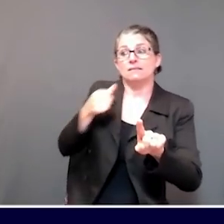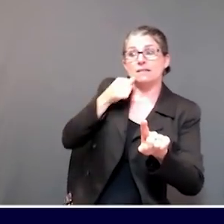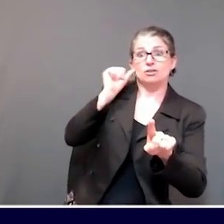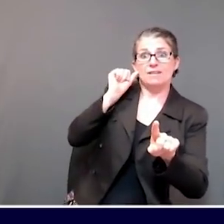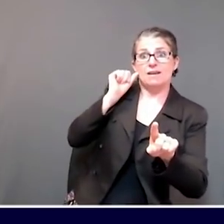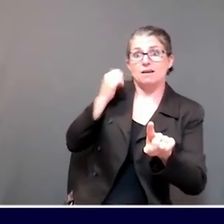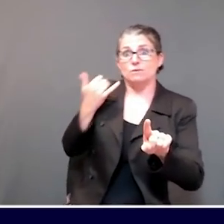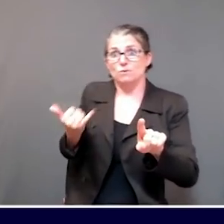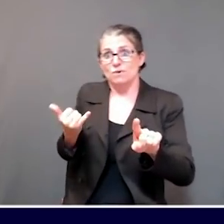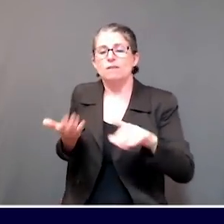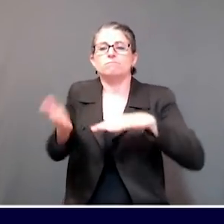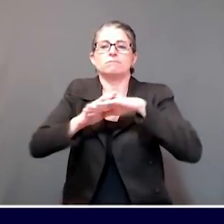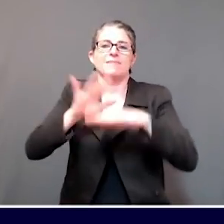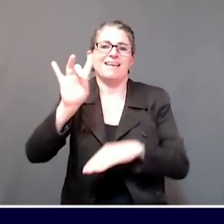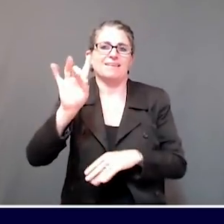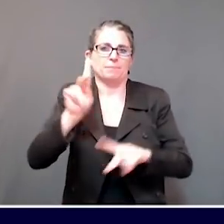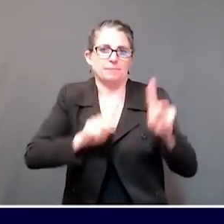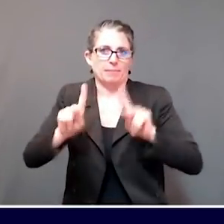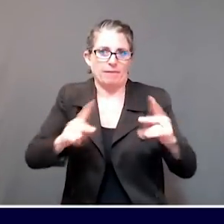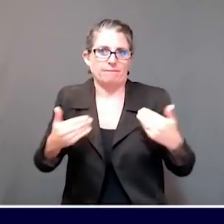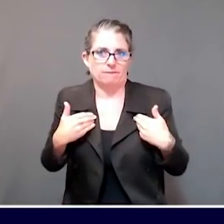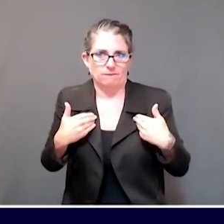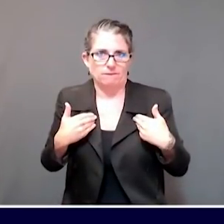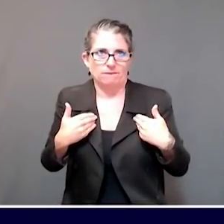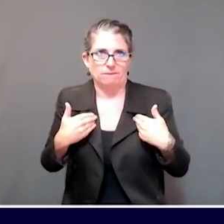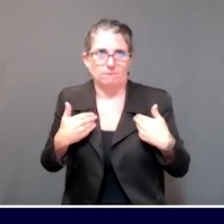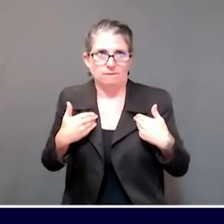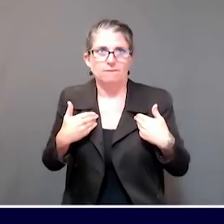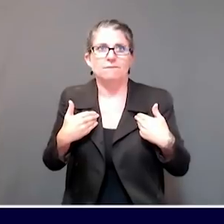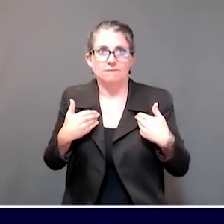yesterday. Of those cases,